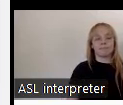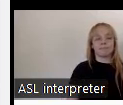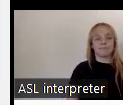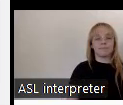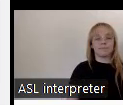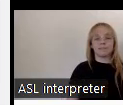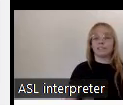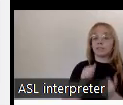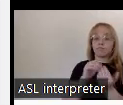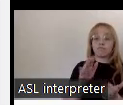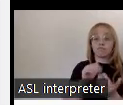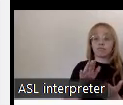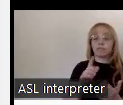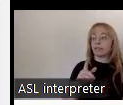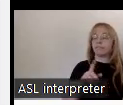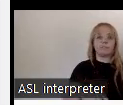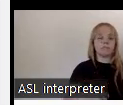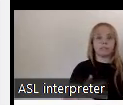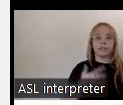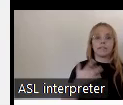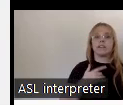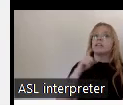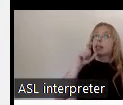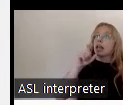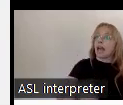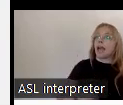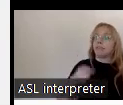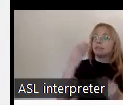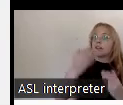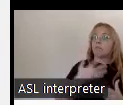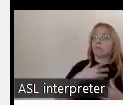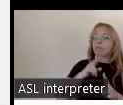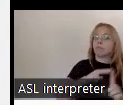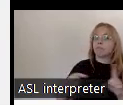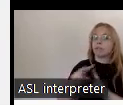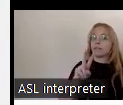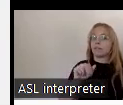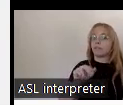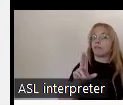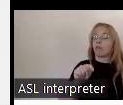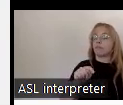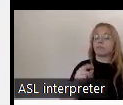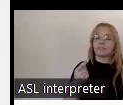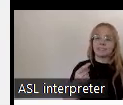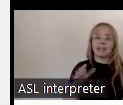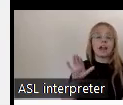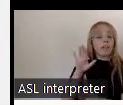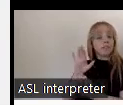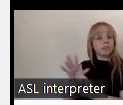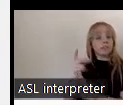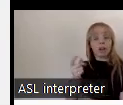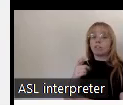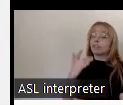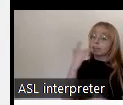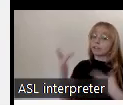They really feel the need to share their perspective on the vault. We're just going to say that they are extremely excited